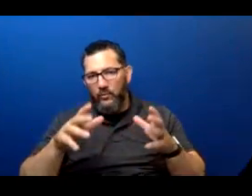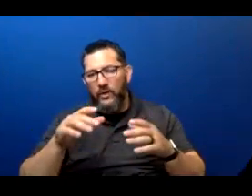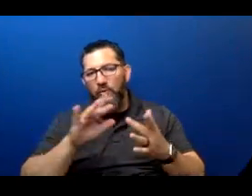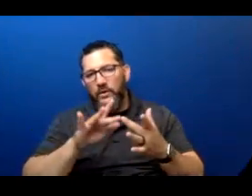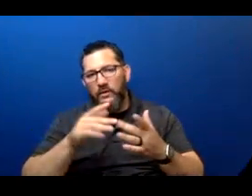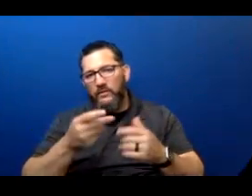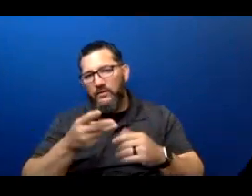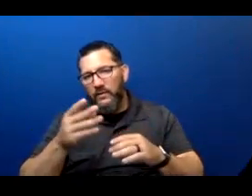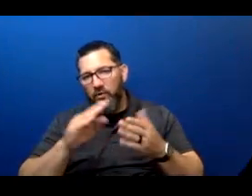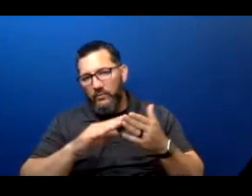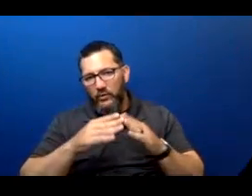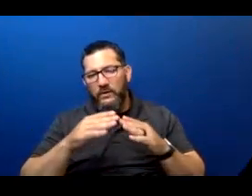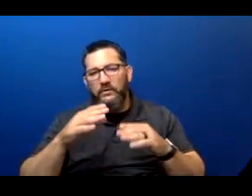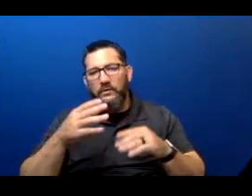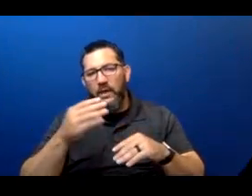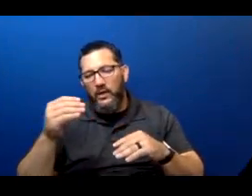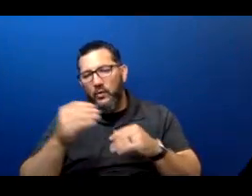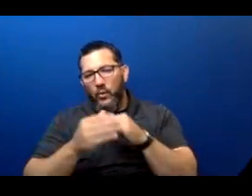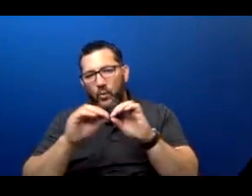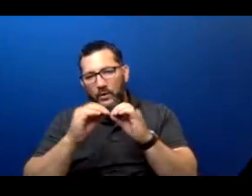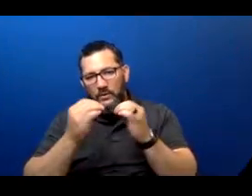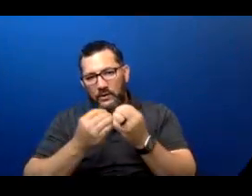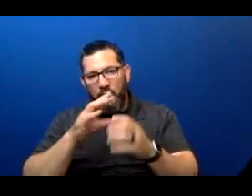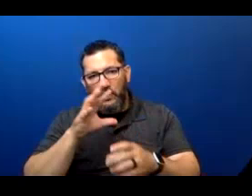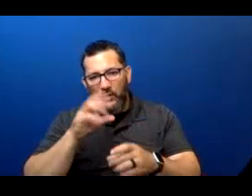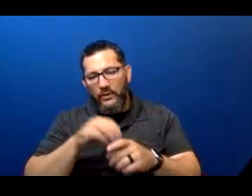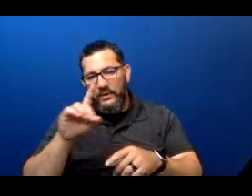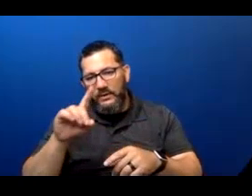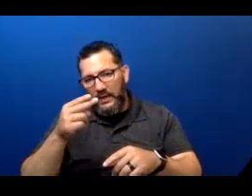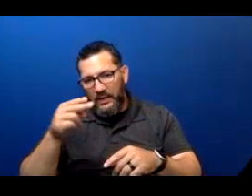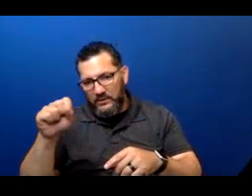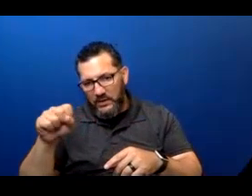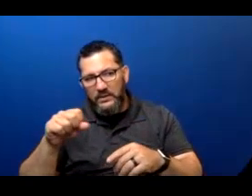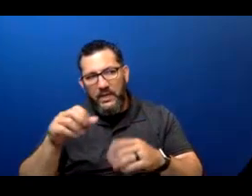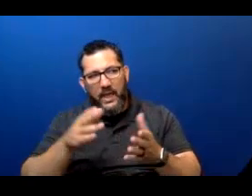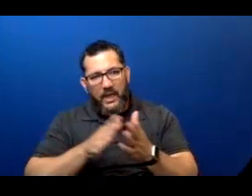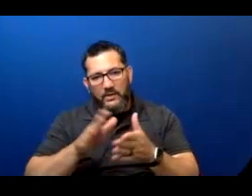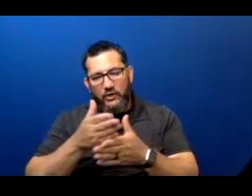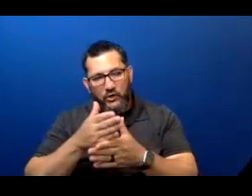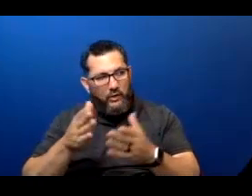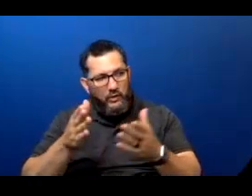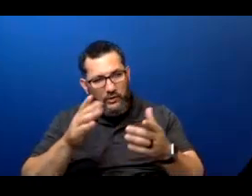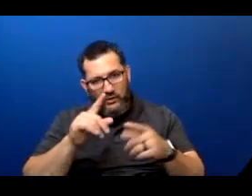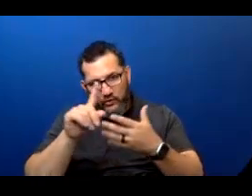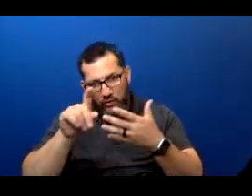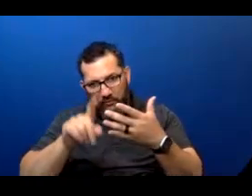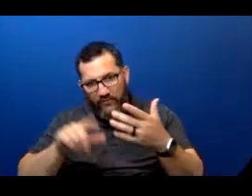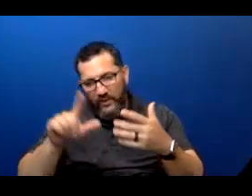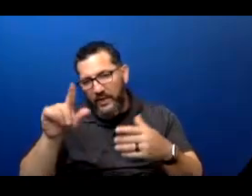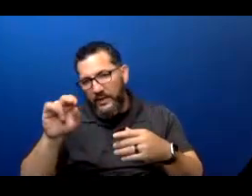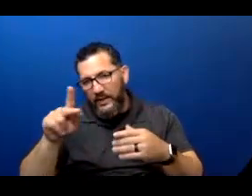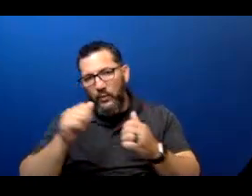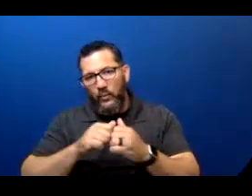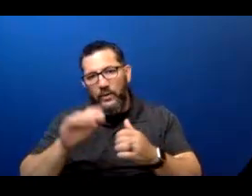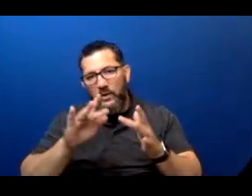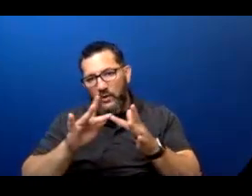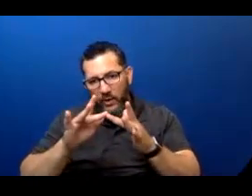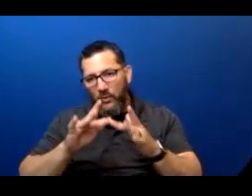community serving organizations, including DHHS, asking them to share the survey link with their